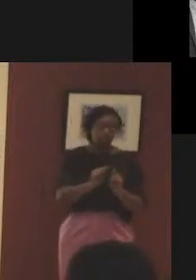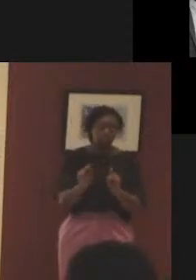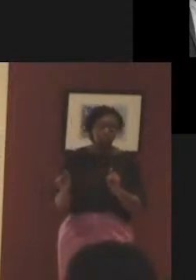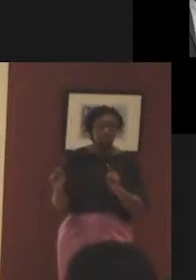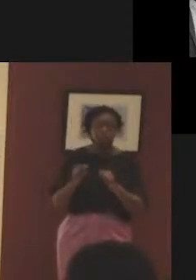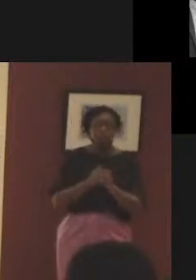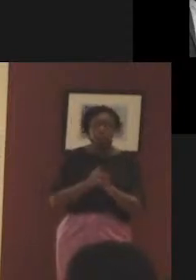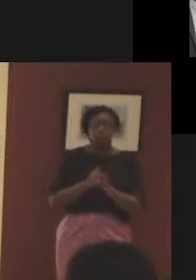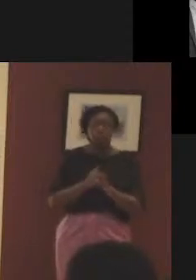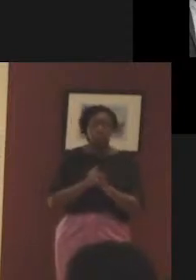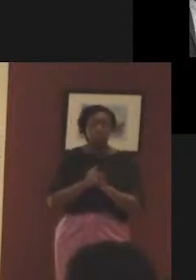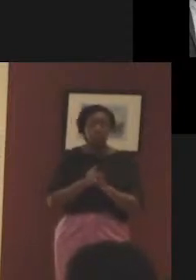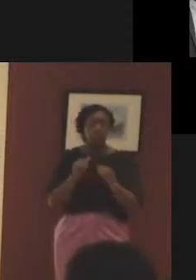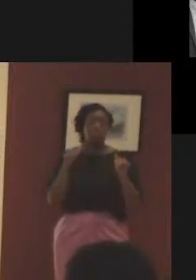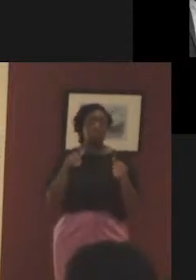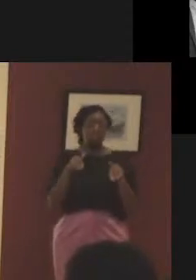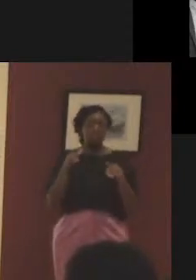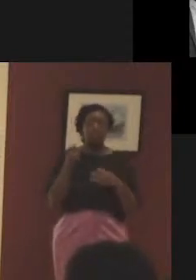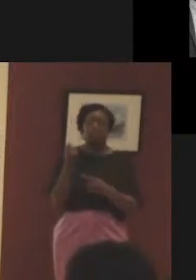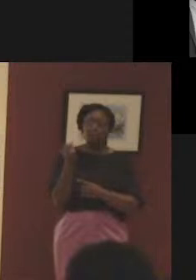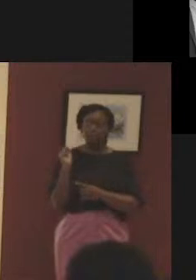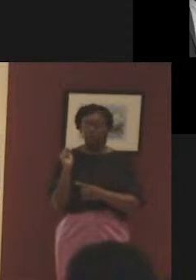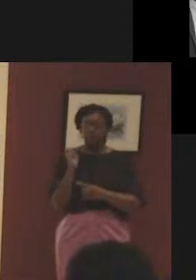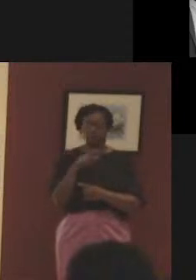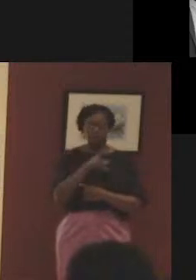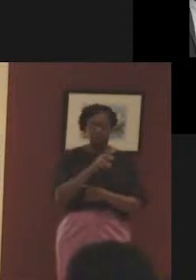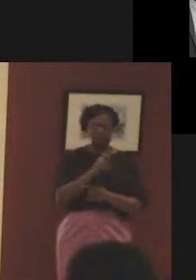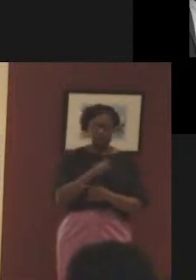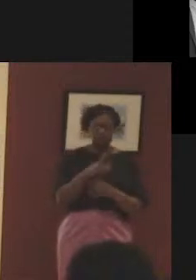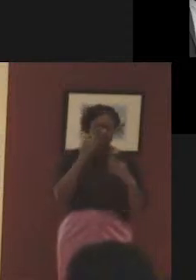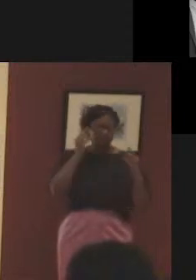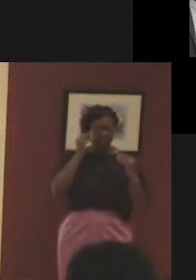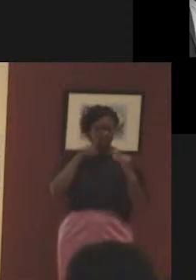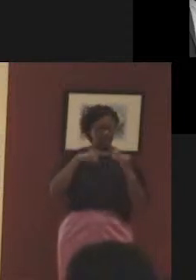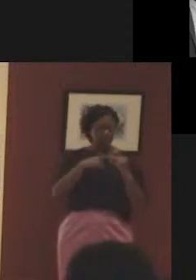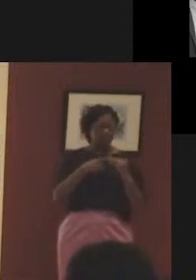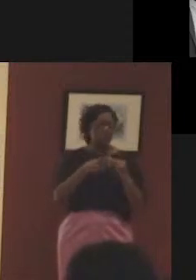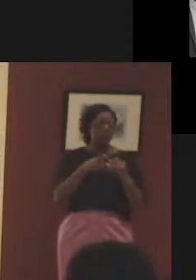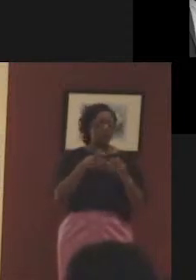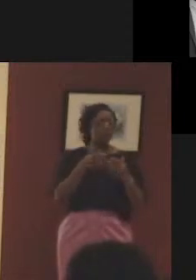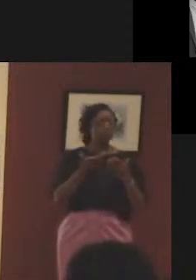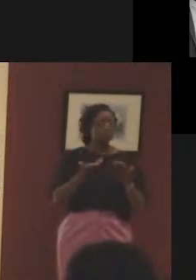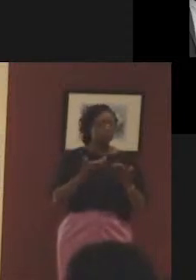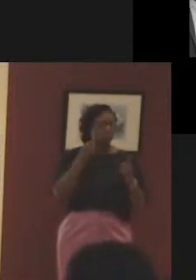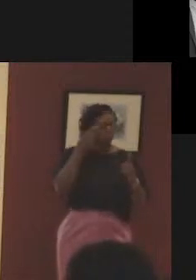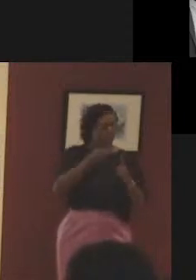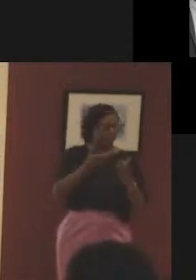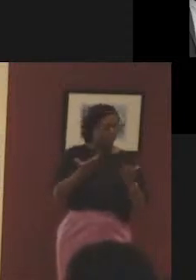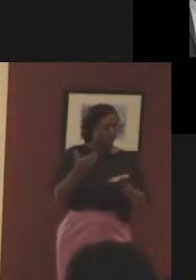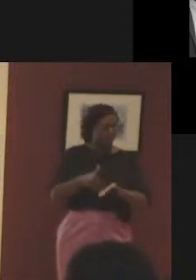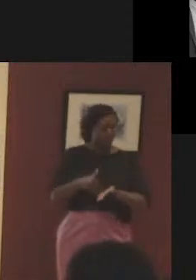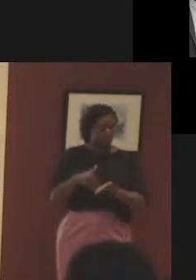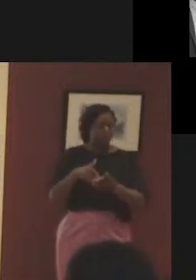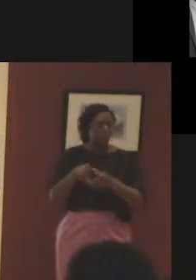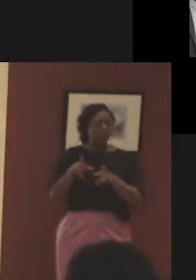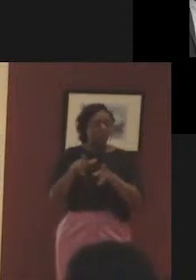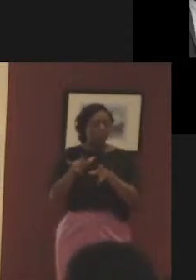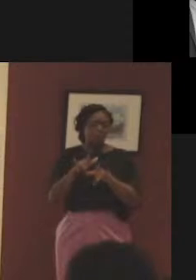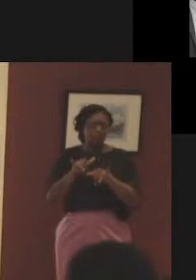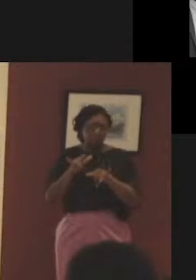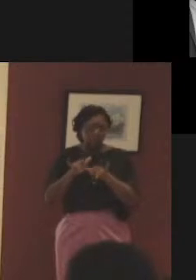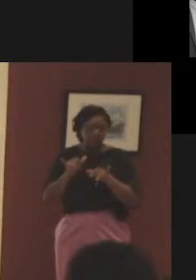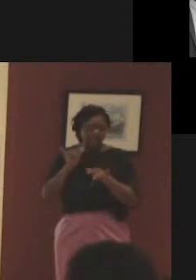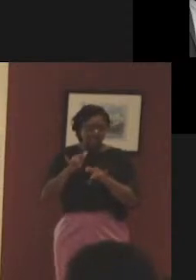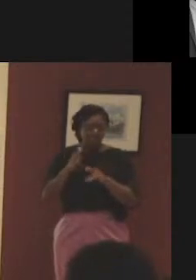With passive resistance, Pinder reconsiders the purpose as well as the overall effect of this endurance.